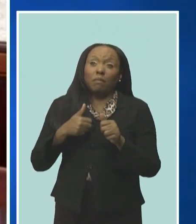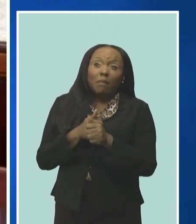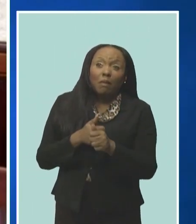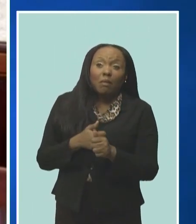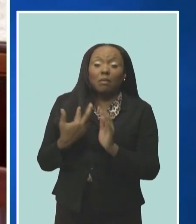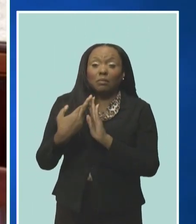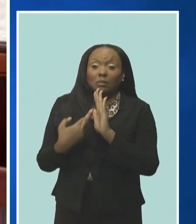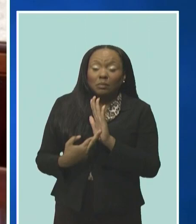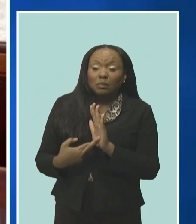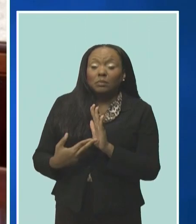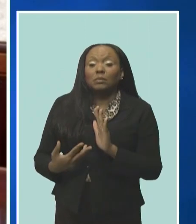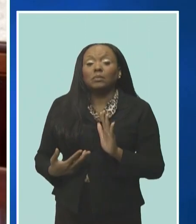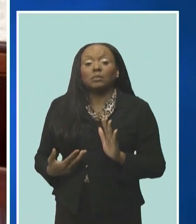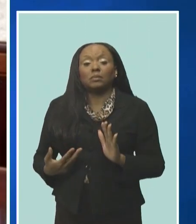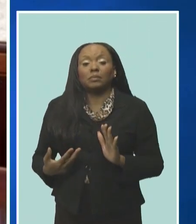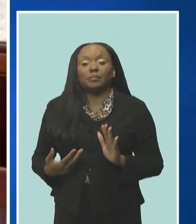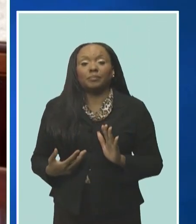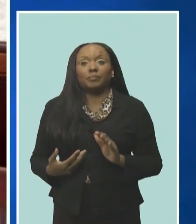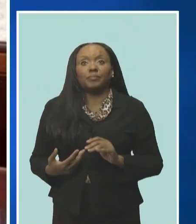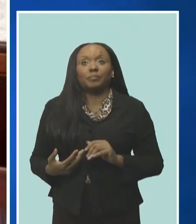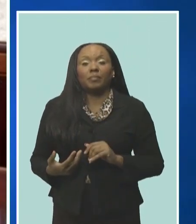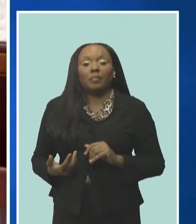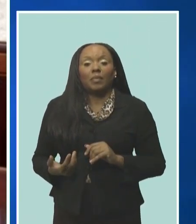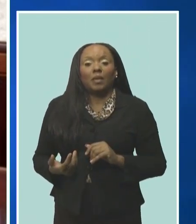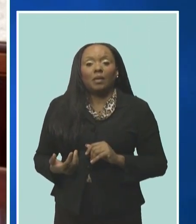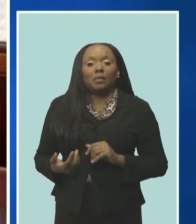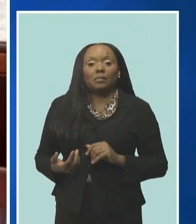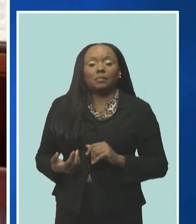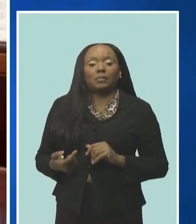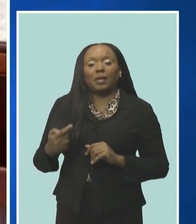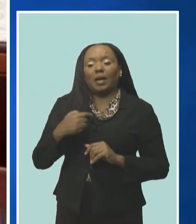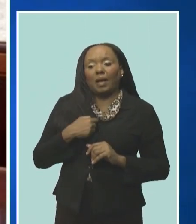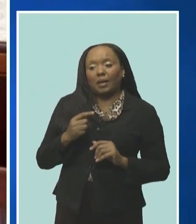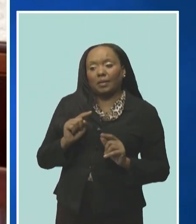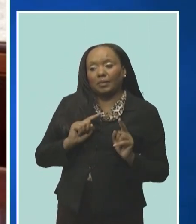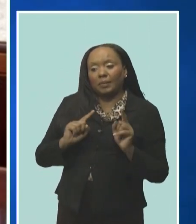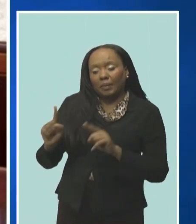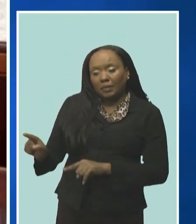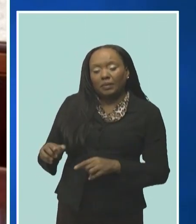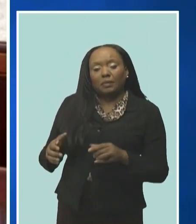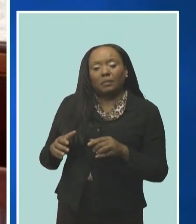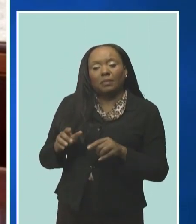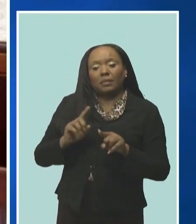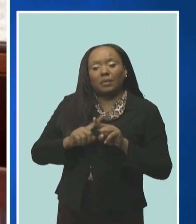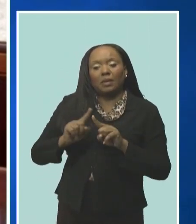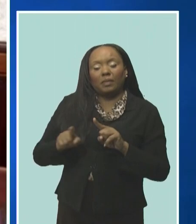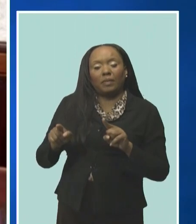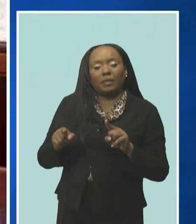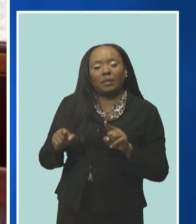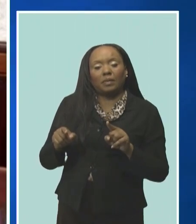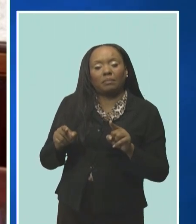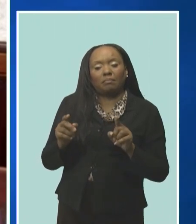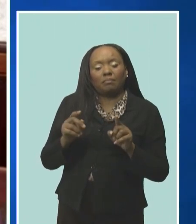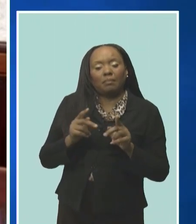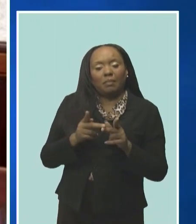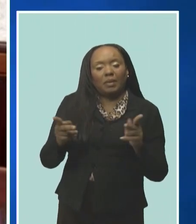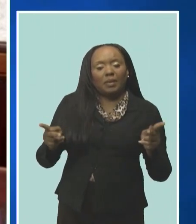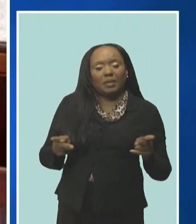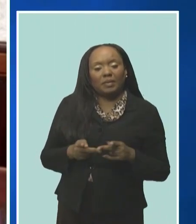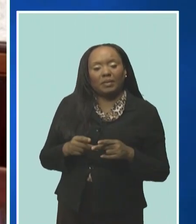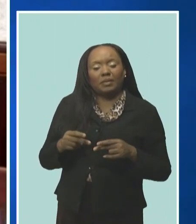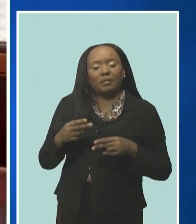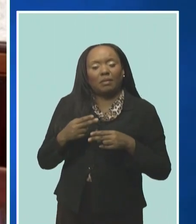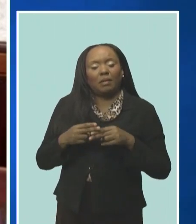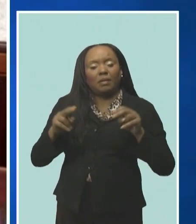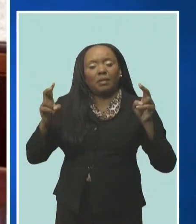public in visiting a number of the centers, the EVR centers across the island. At first people were a